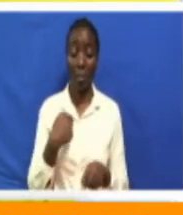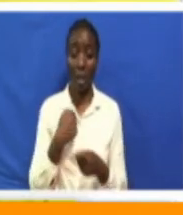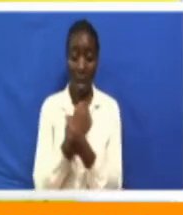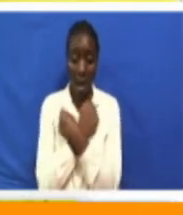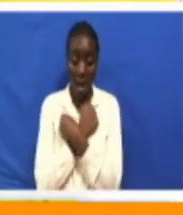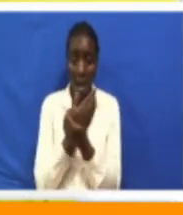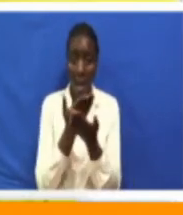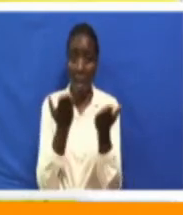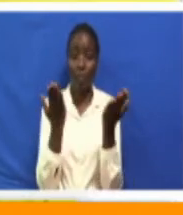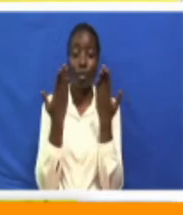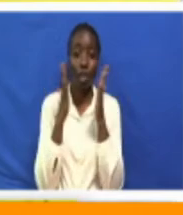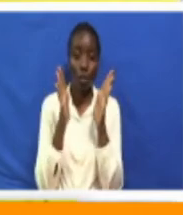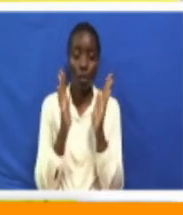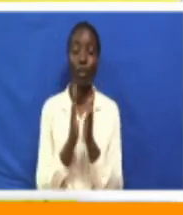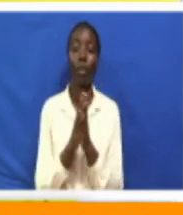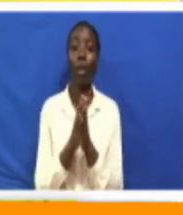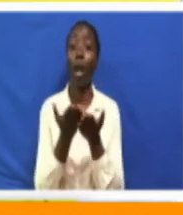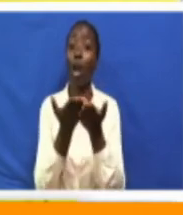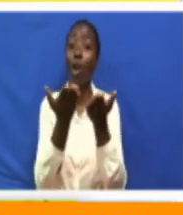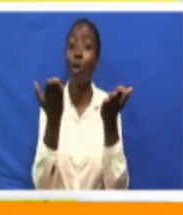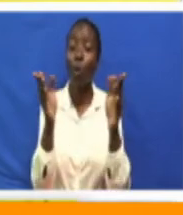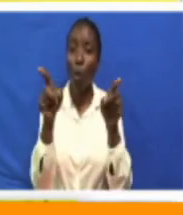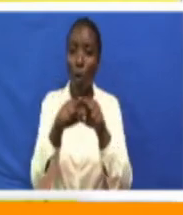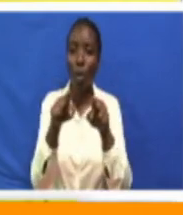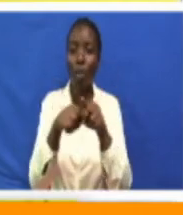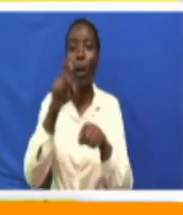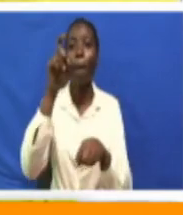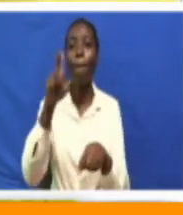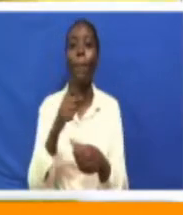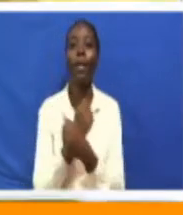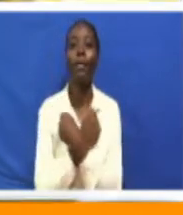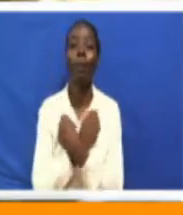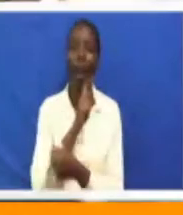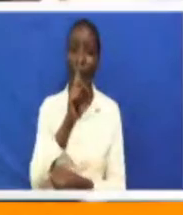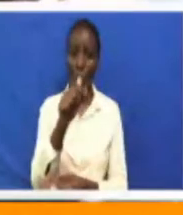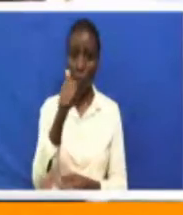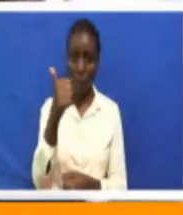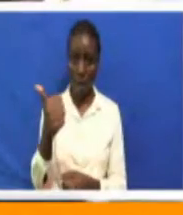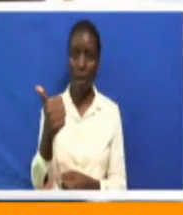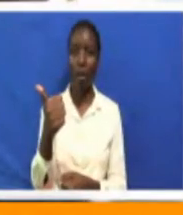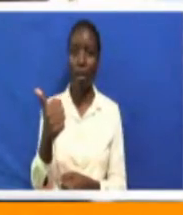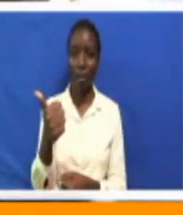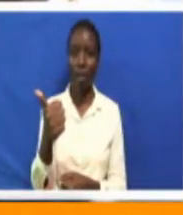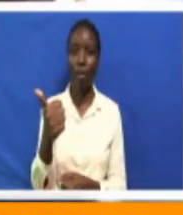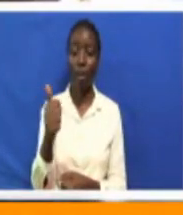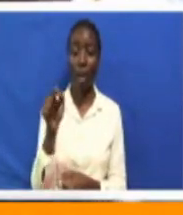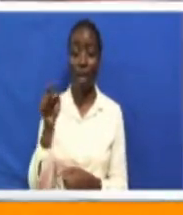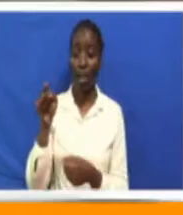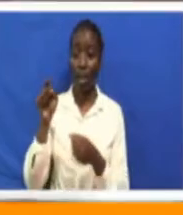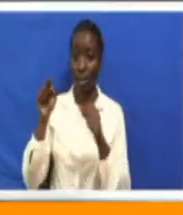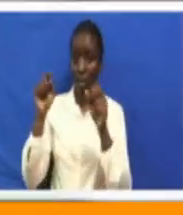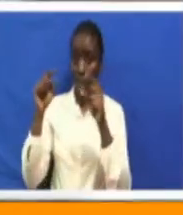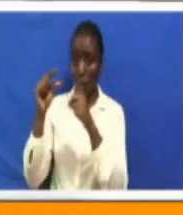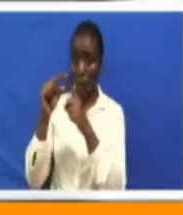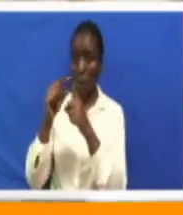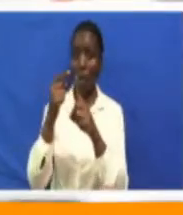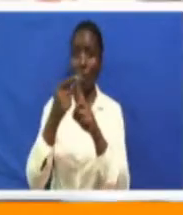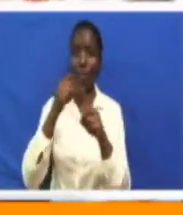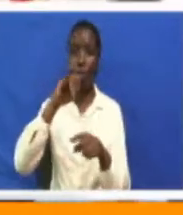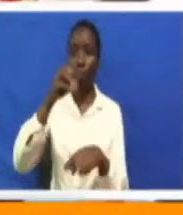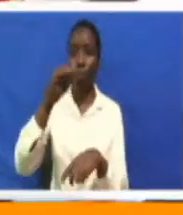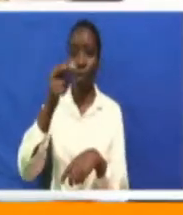loved you you also must love one another it's the quotation from John 13